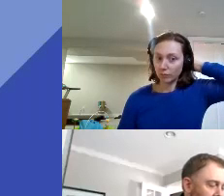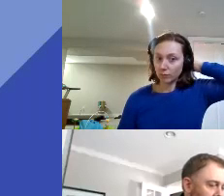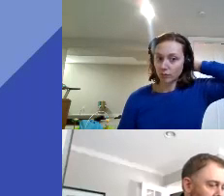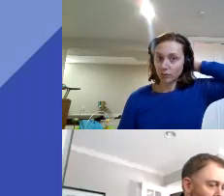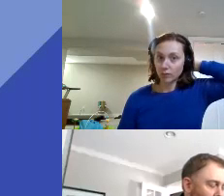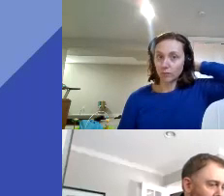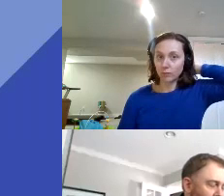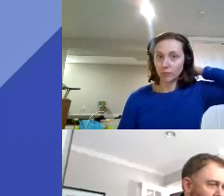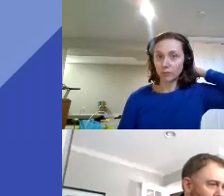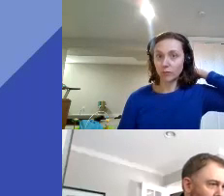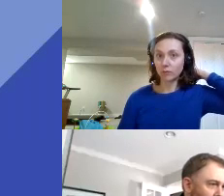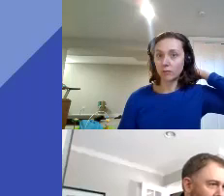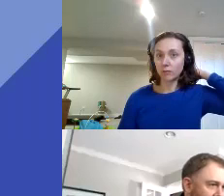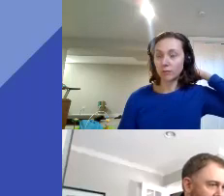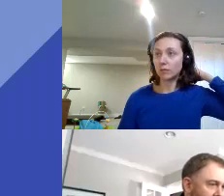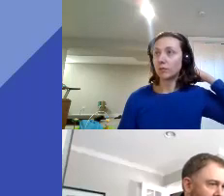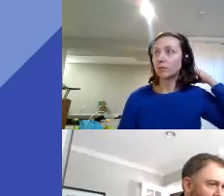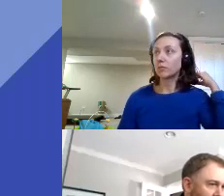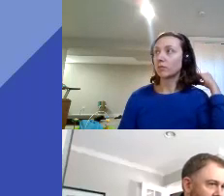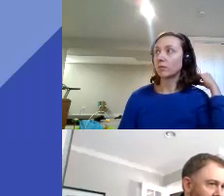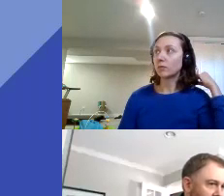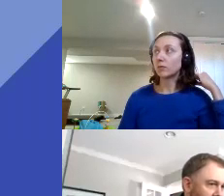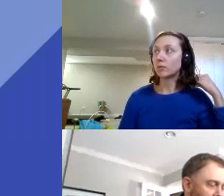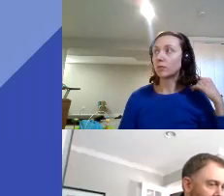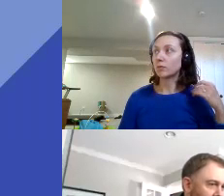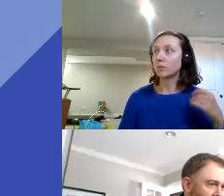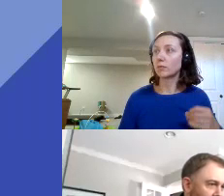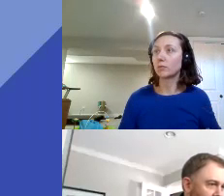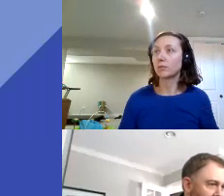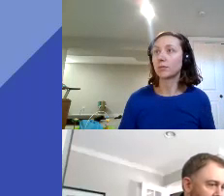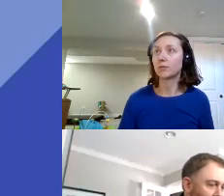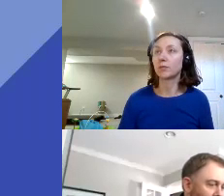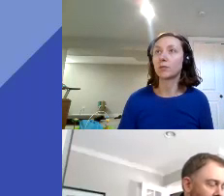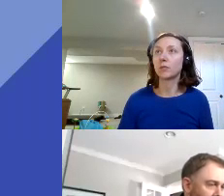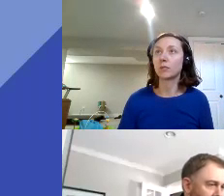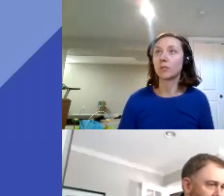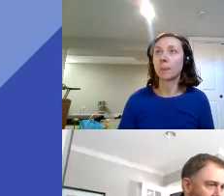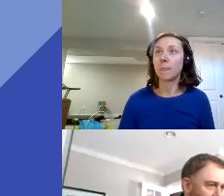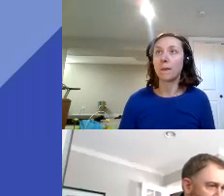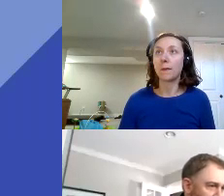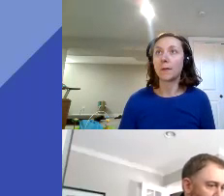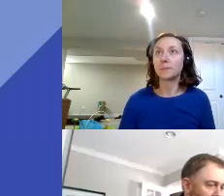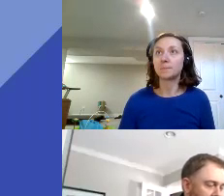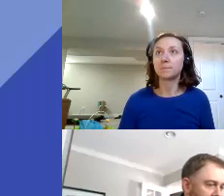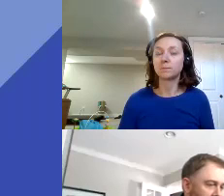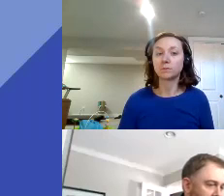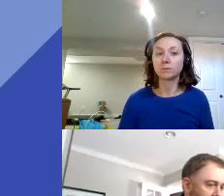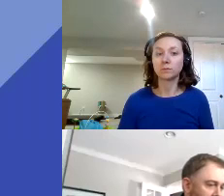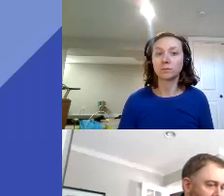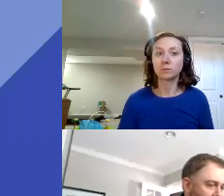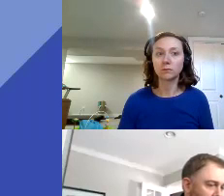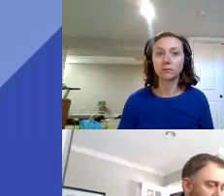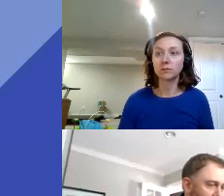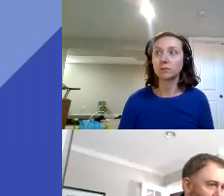development and then walk you through the process of selecting indicators for the dashboard, the design